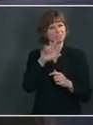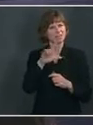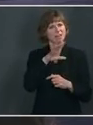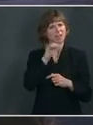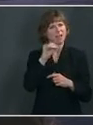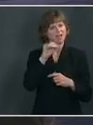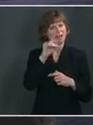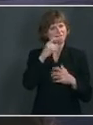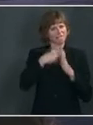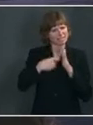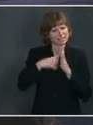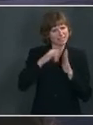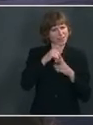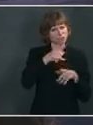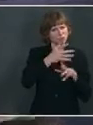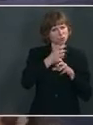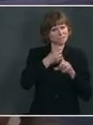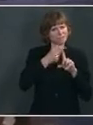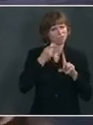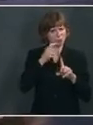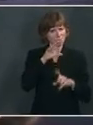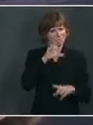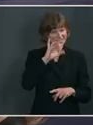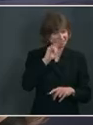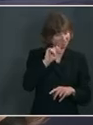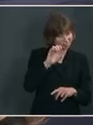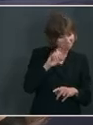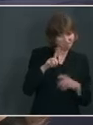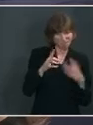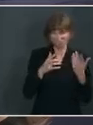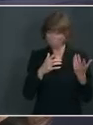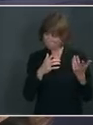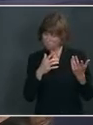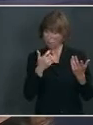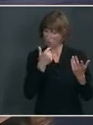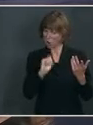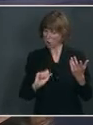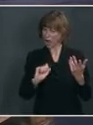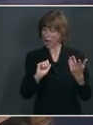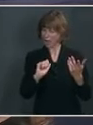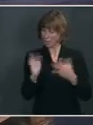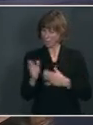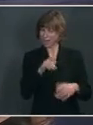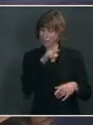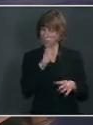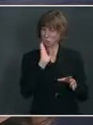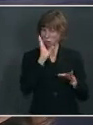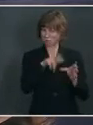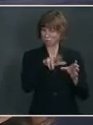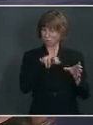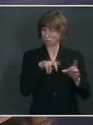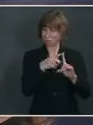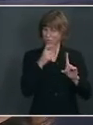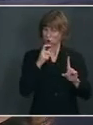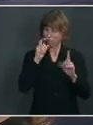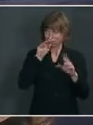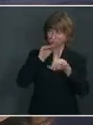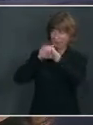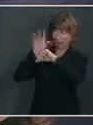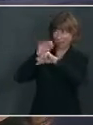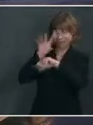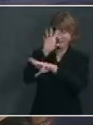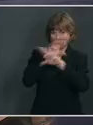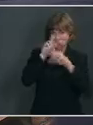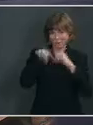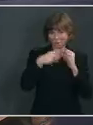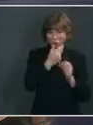fees that she has received from Citadel. Are there any plans to have her recuse herself from advising the president on